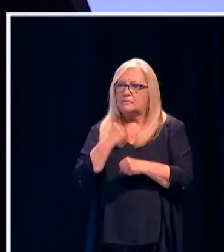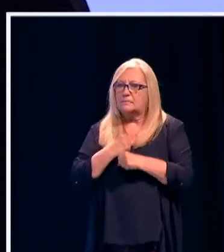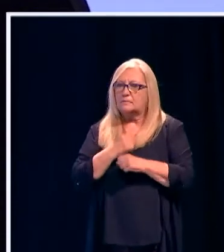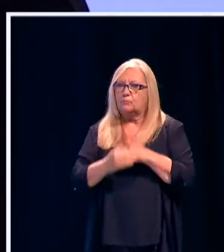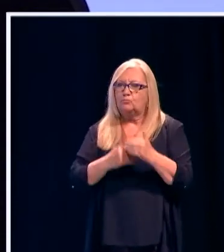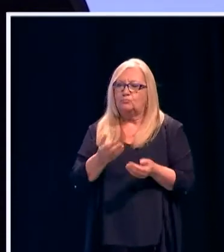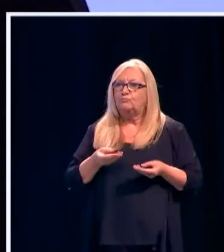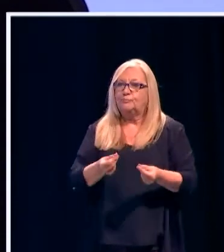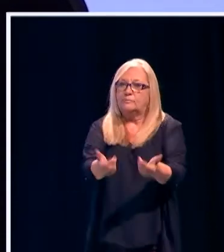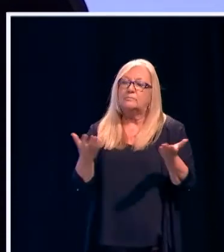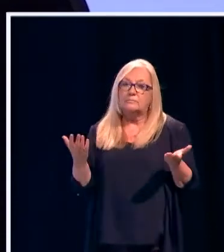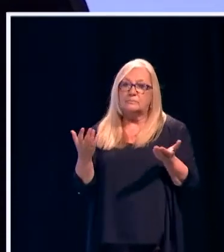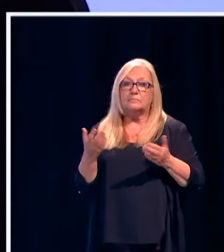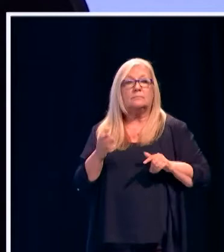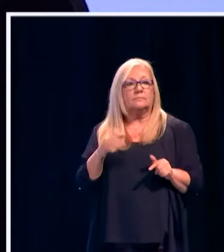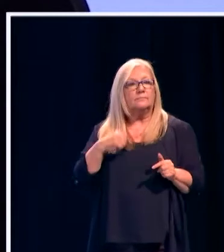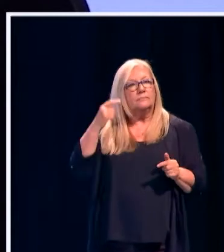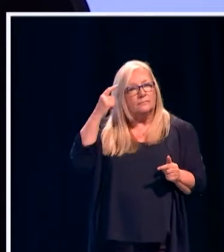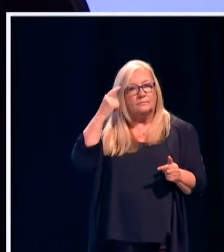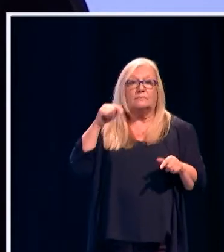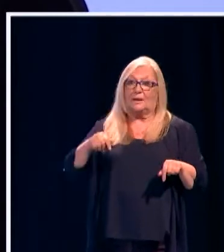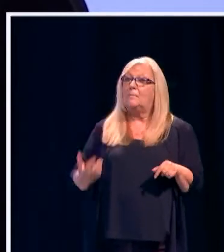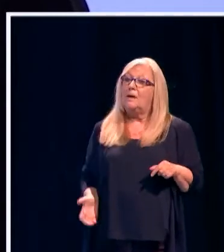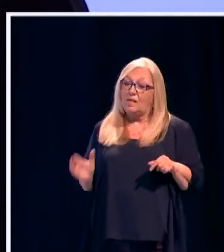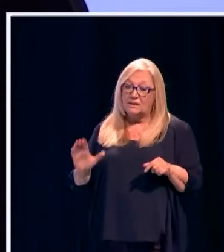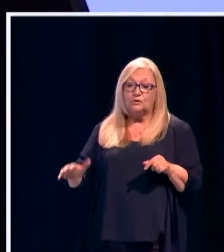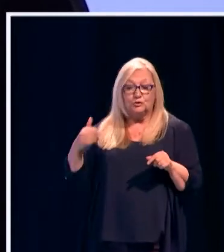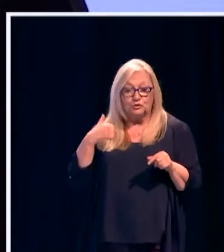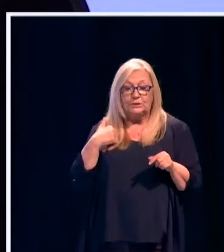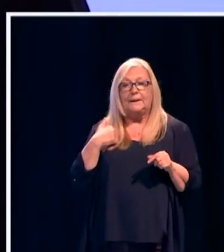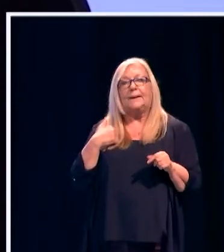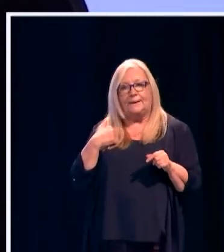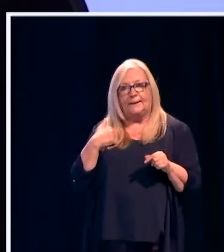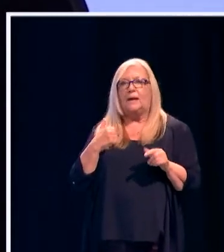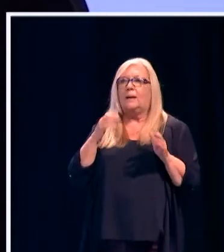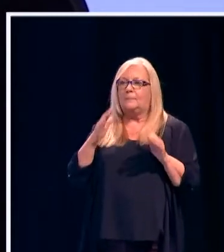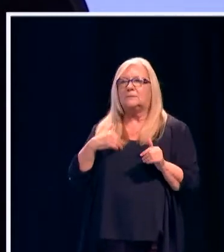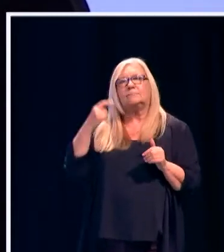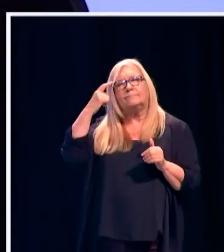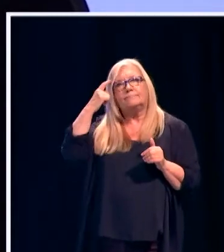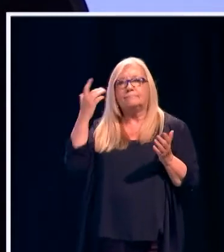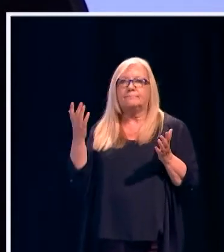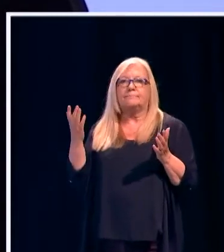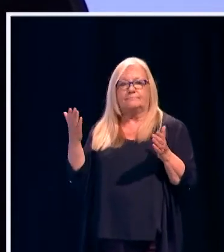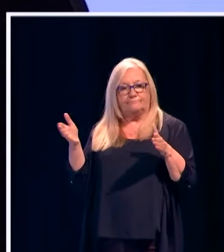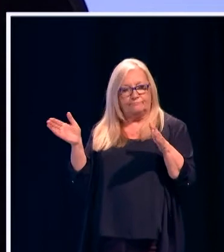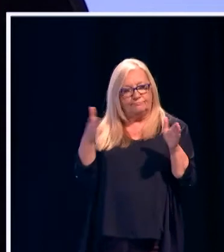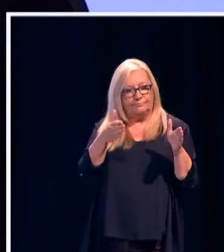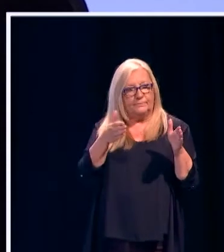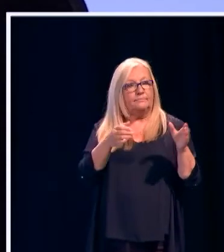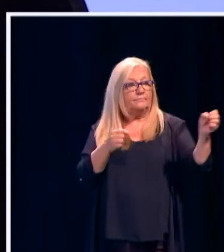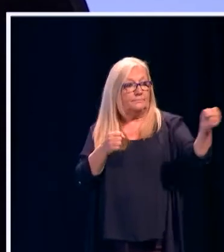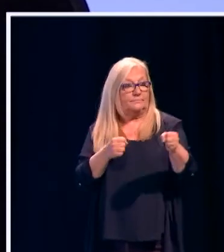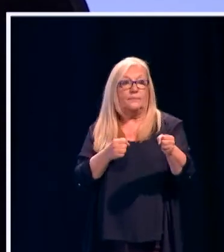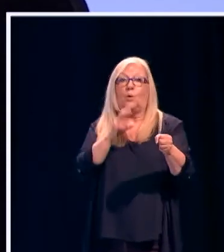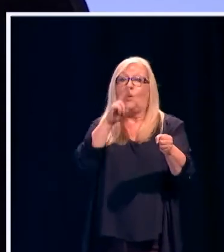level administrative structure in Bangladesh, so we orientated union chairman and member on CRPD